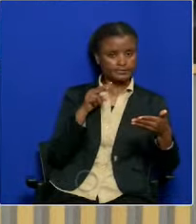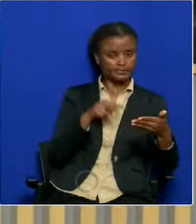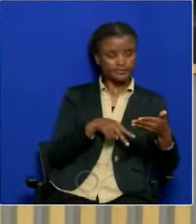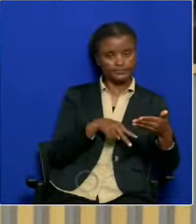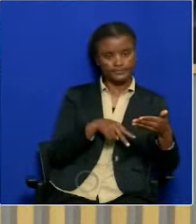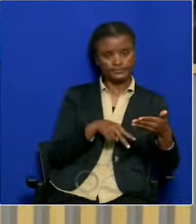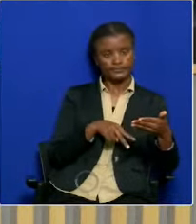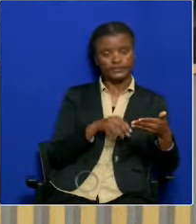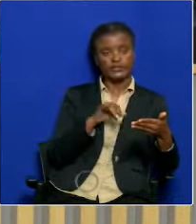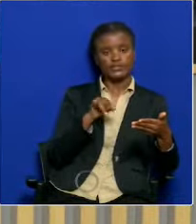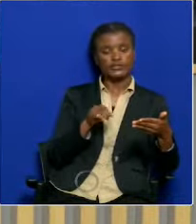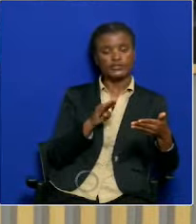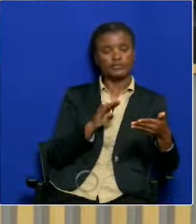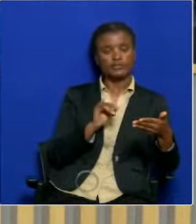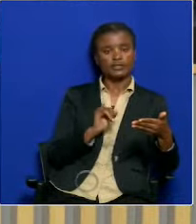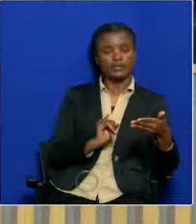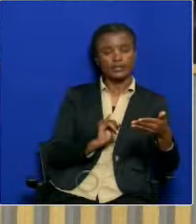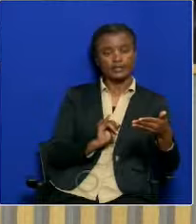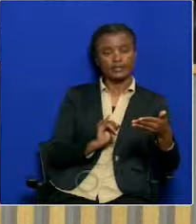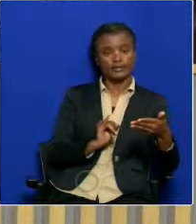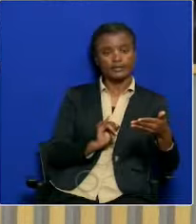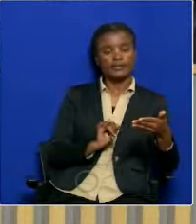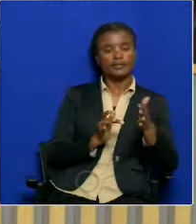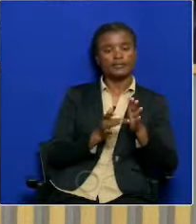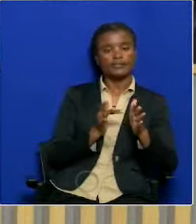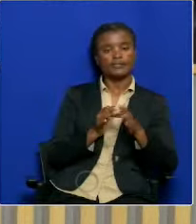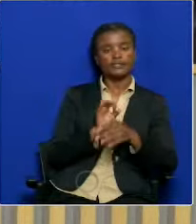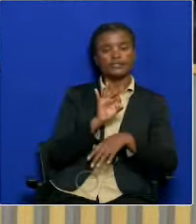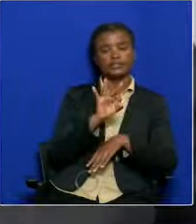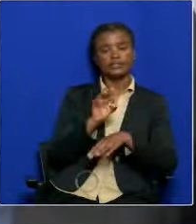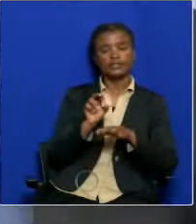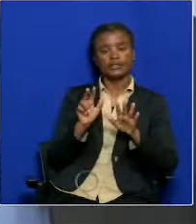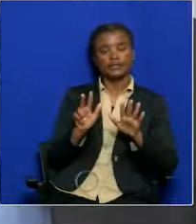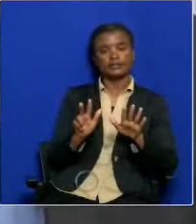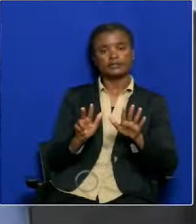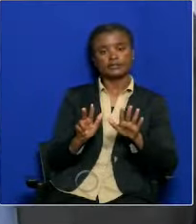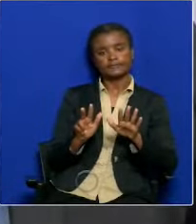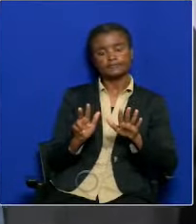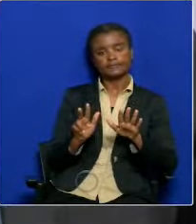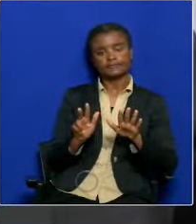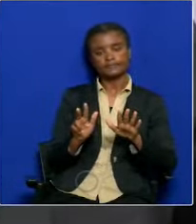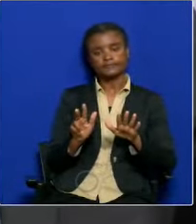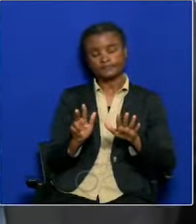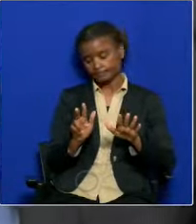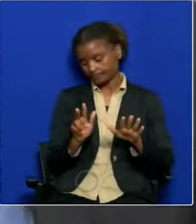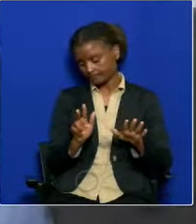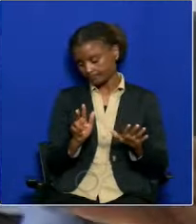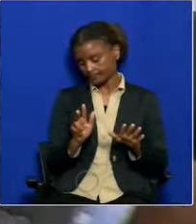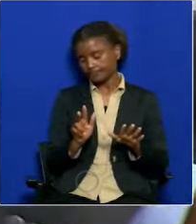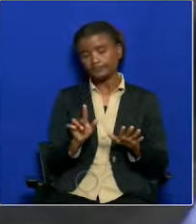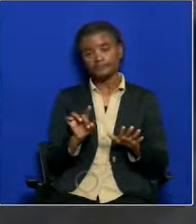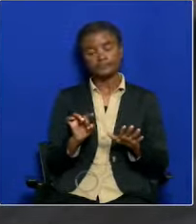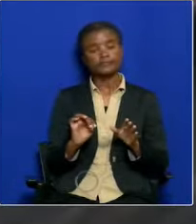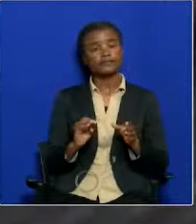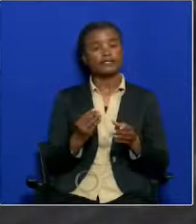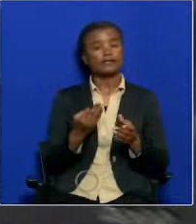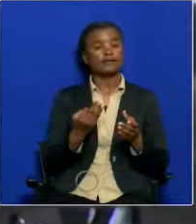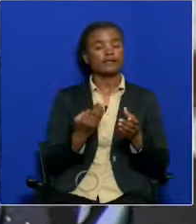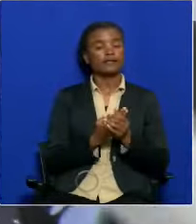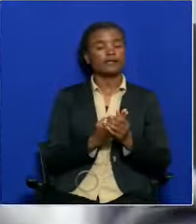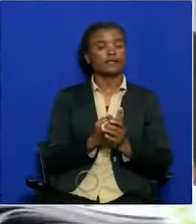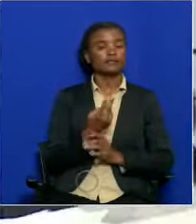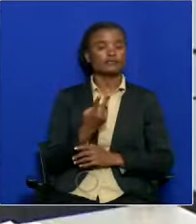JPI quotation at page 38 of file 2. 38 of